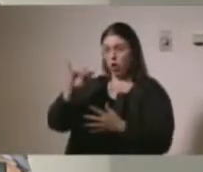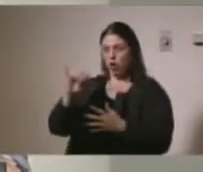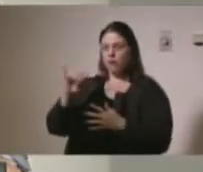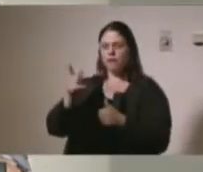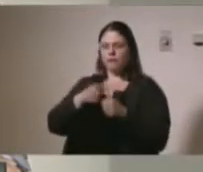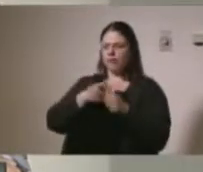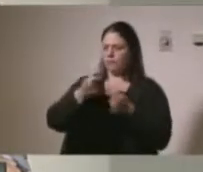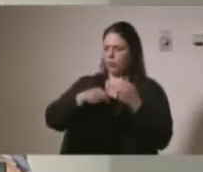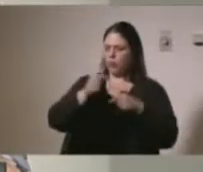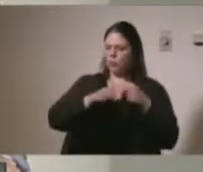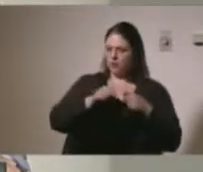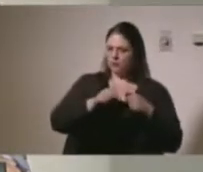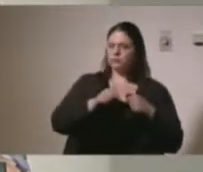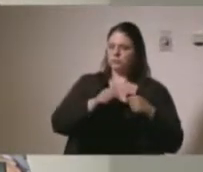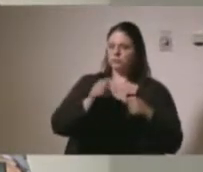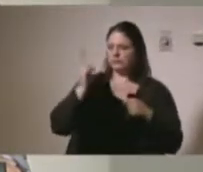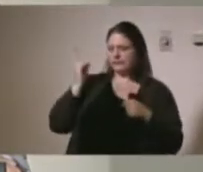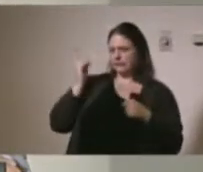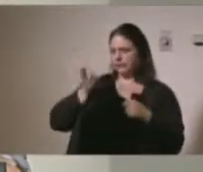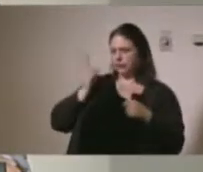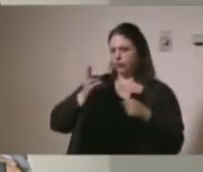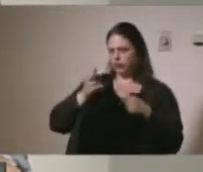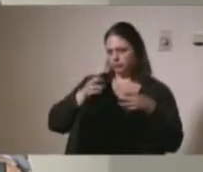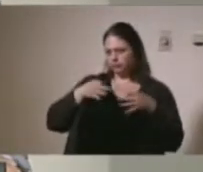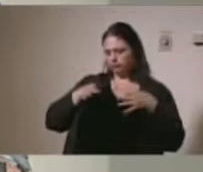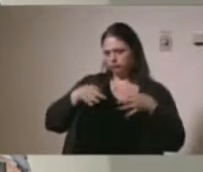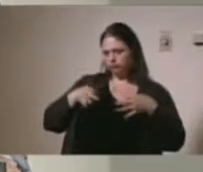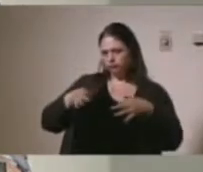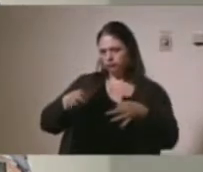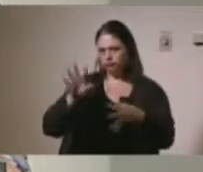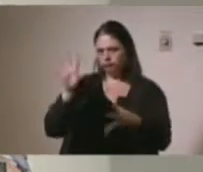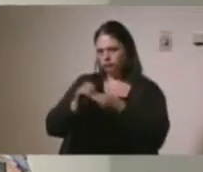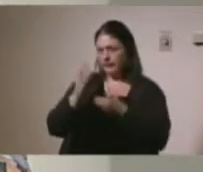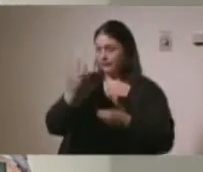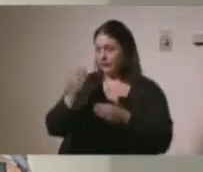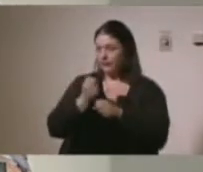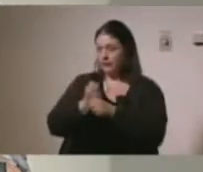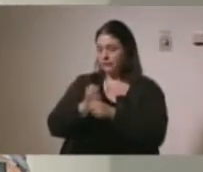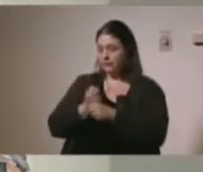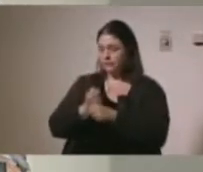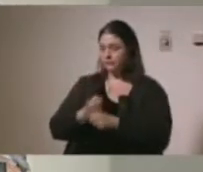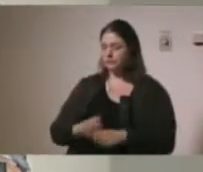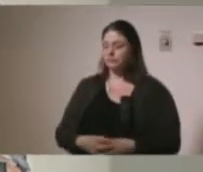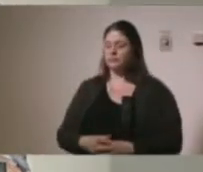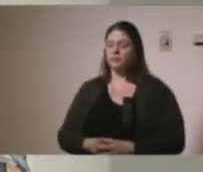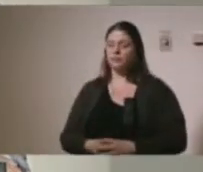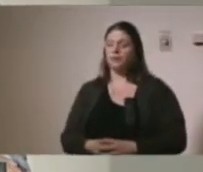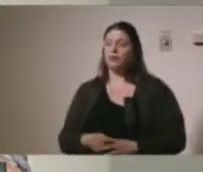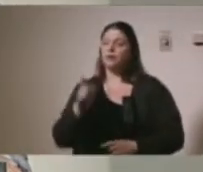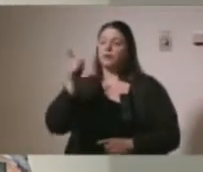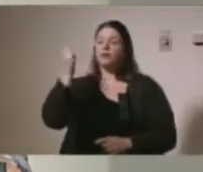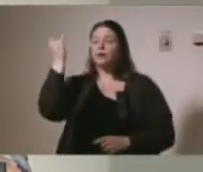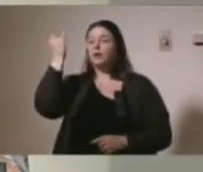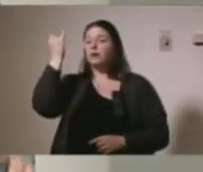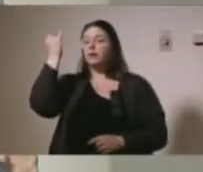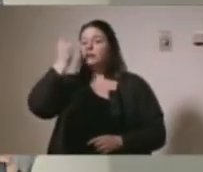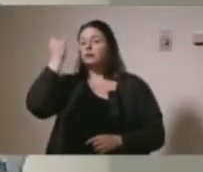marked the Italian Postal Service in the last 15 years. The Italian Postal